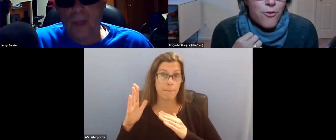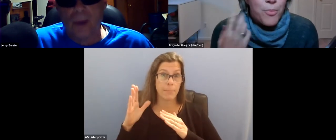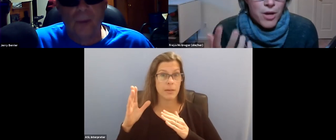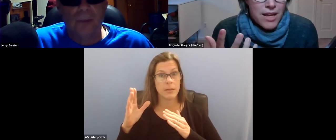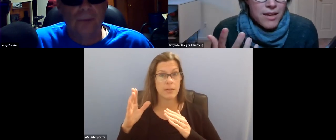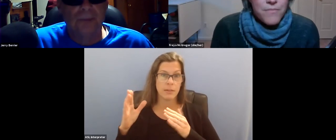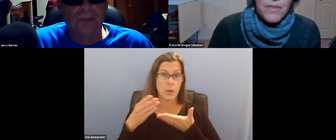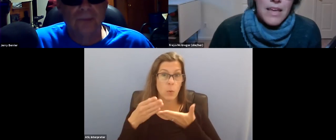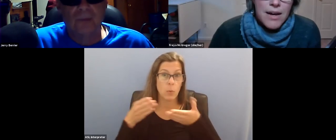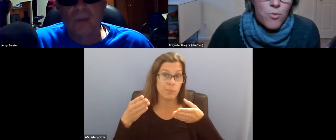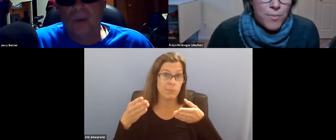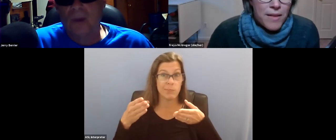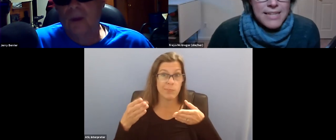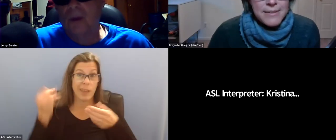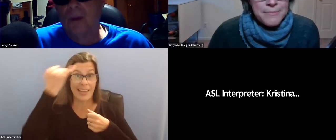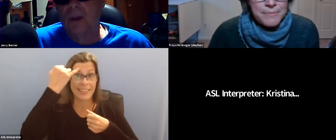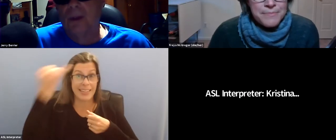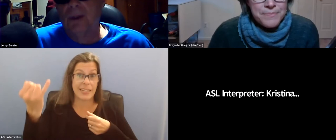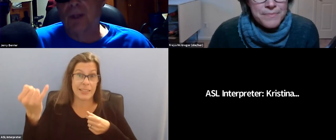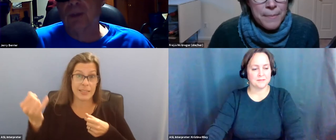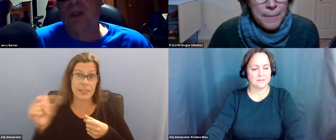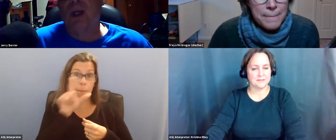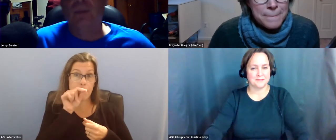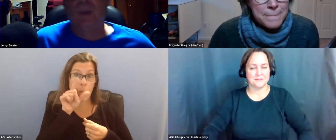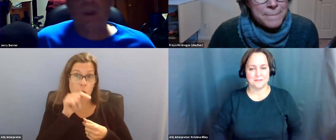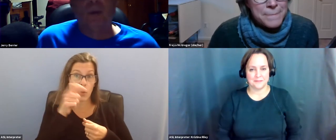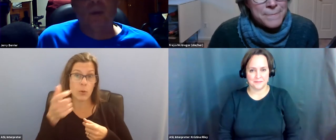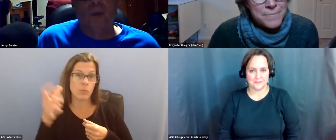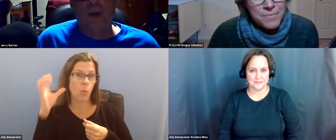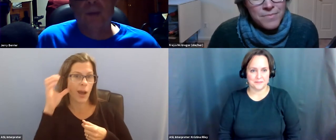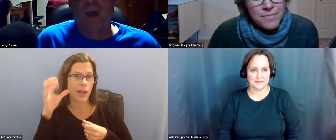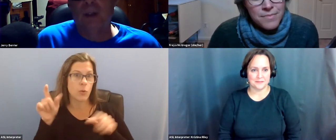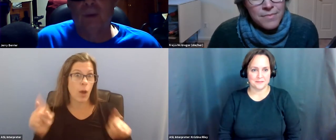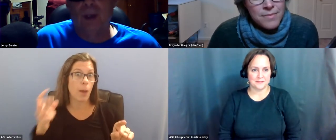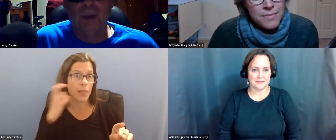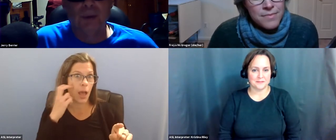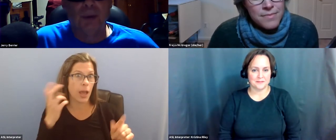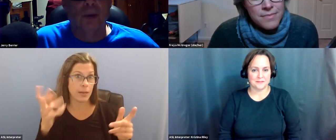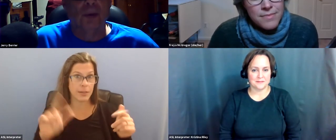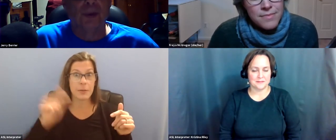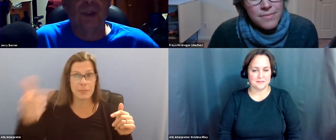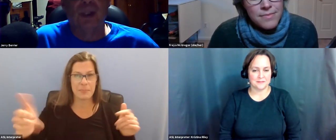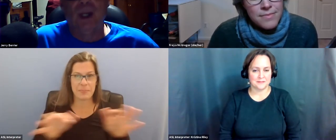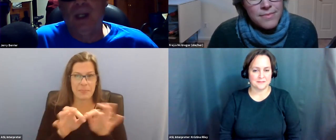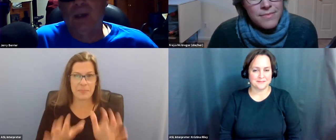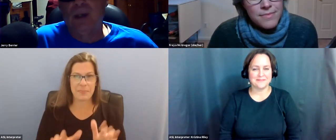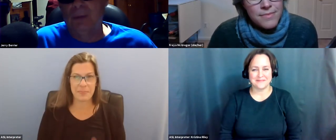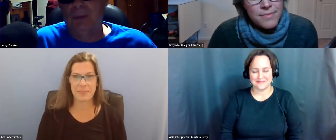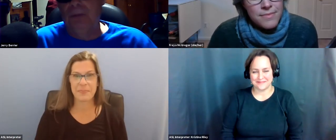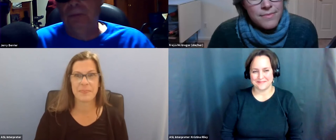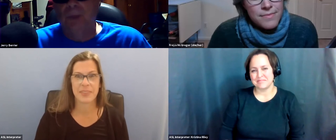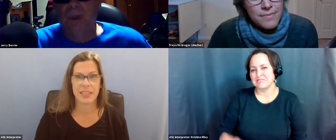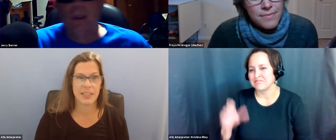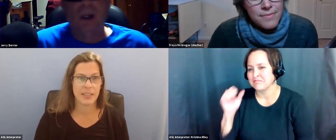um, for birding, um, wild blind? Yes. Um, one of my greatest tools is that I have